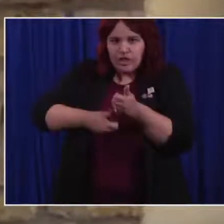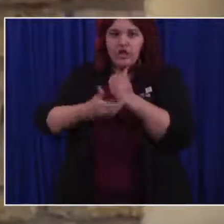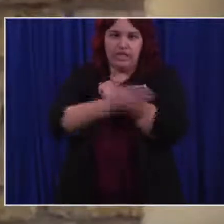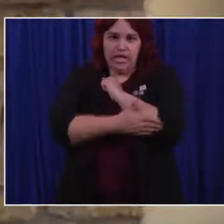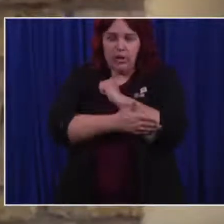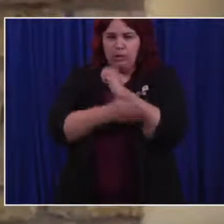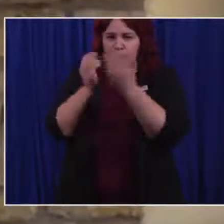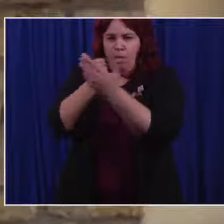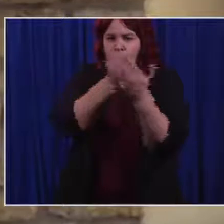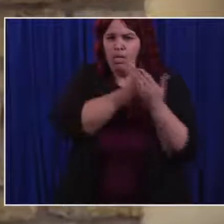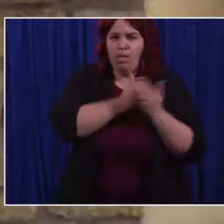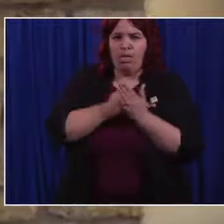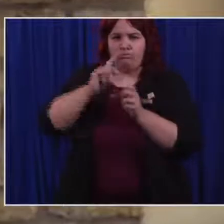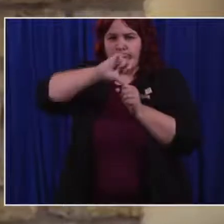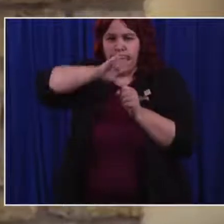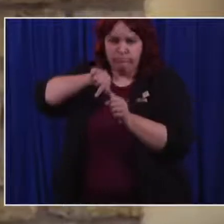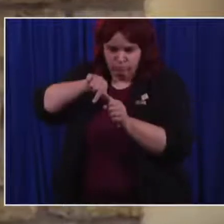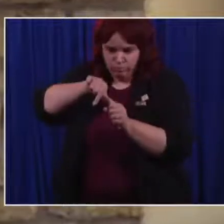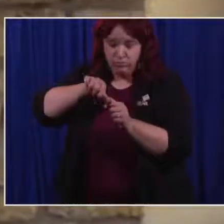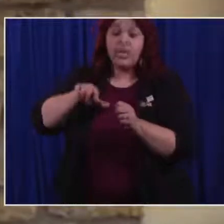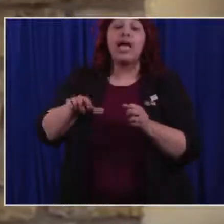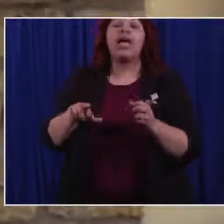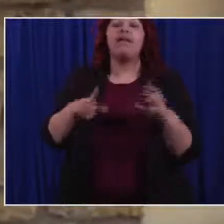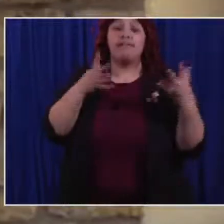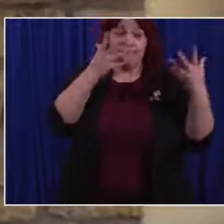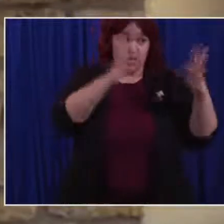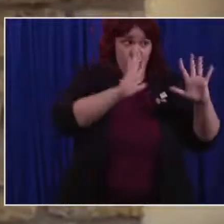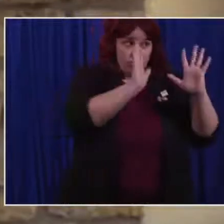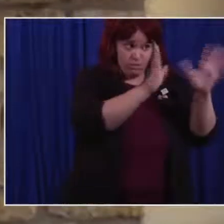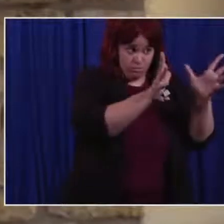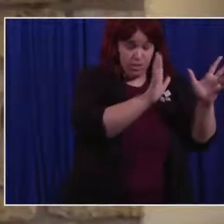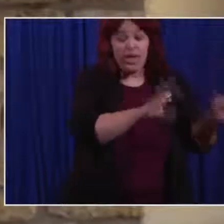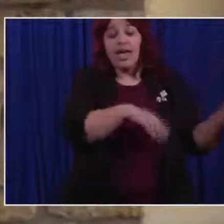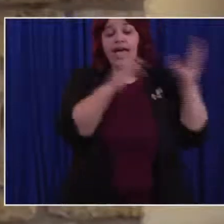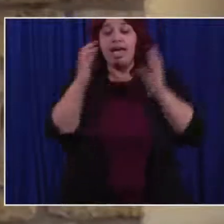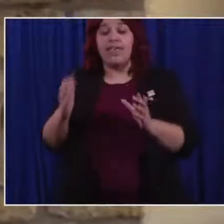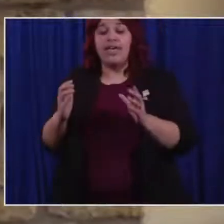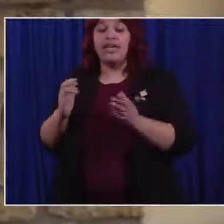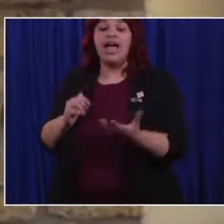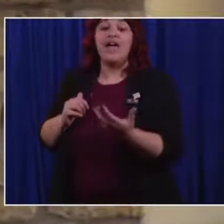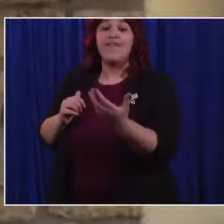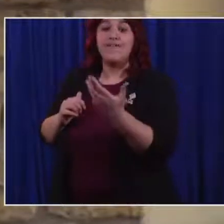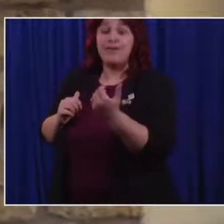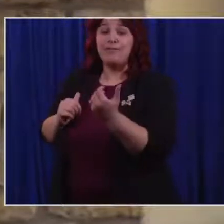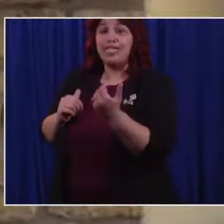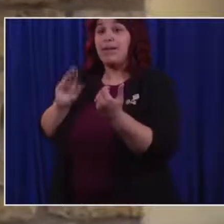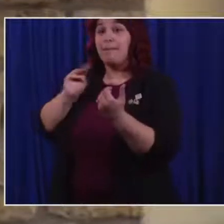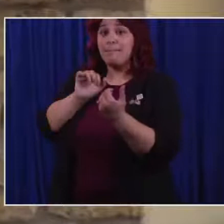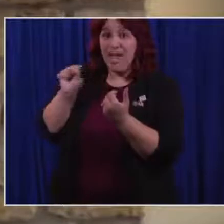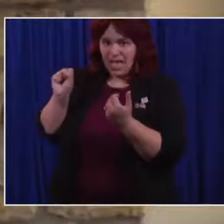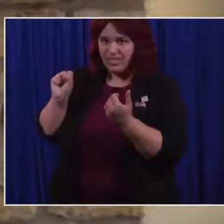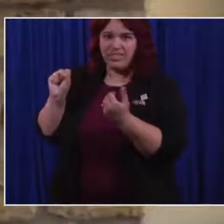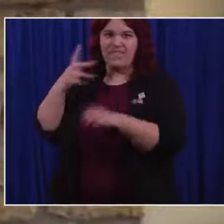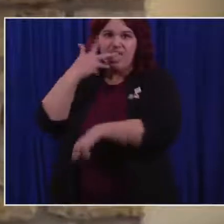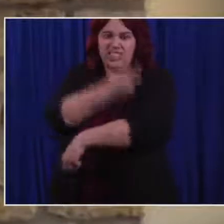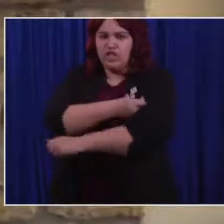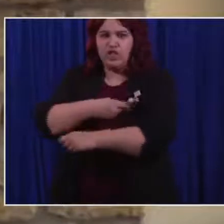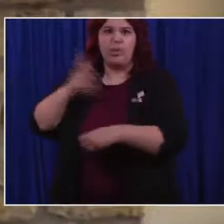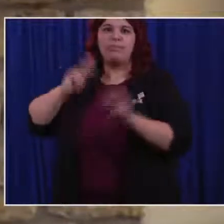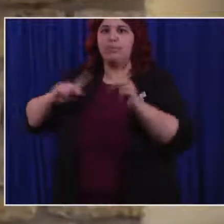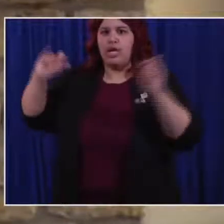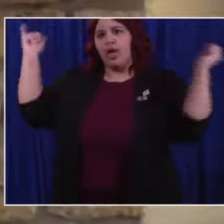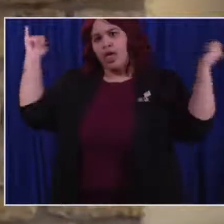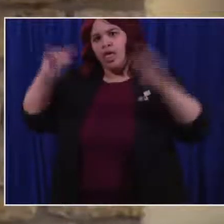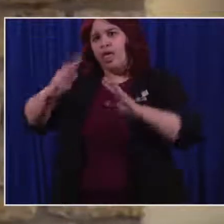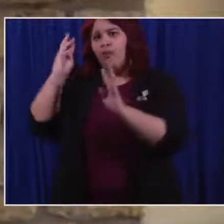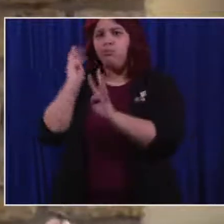series, as I said, 15 mass vaccination sites. And we also, if we look at some of our hospitals,